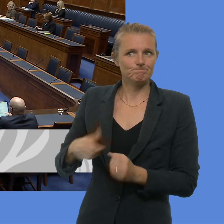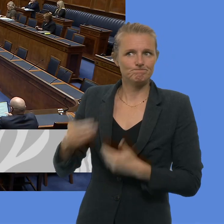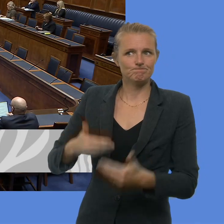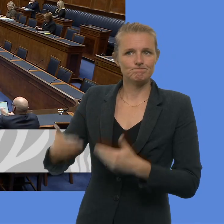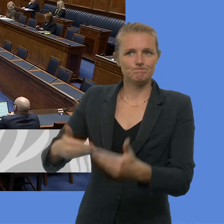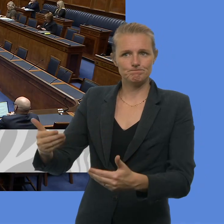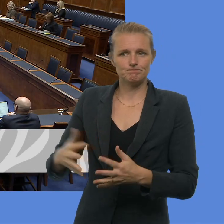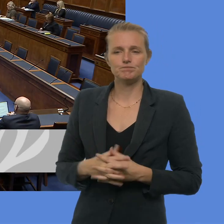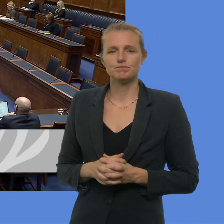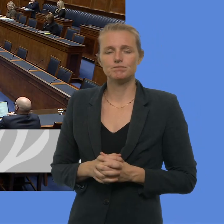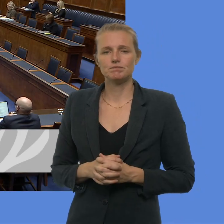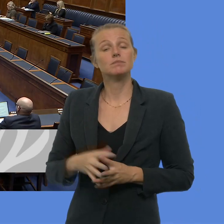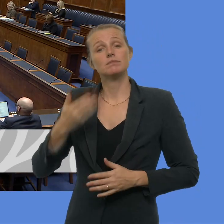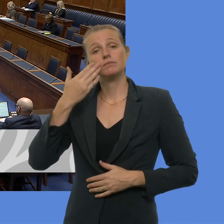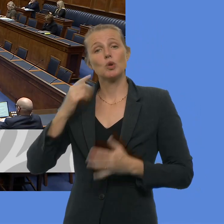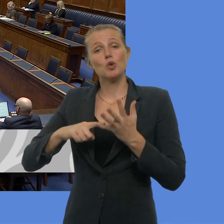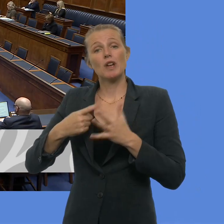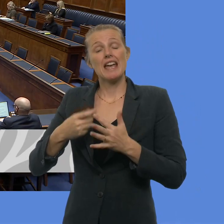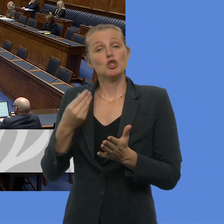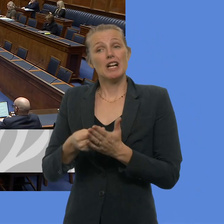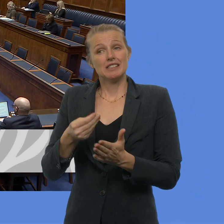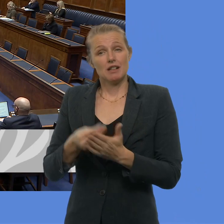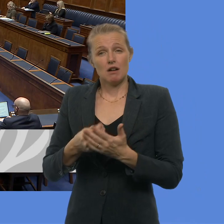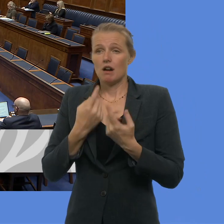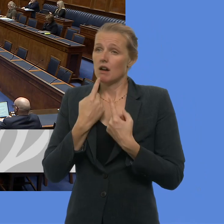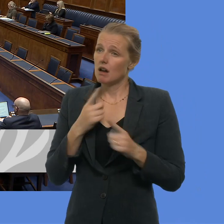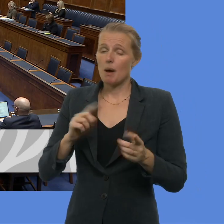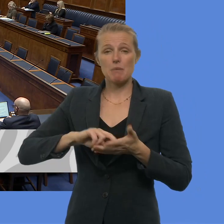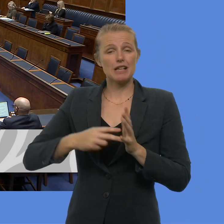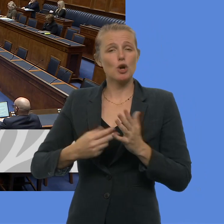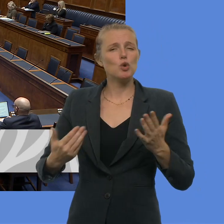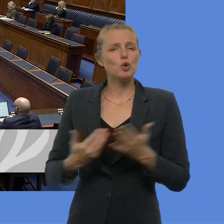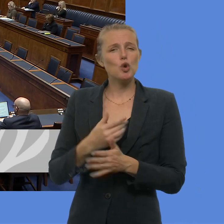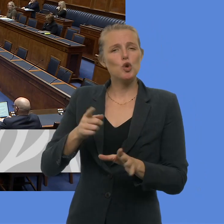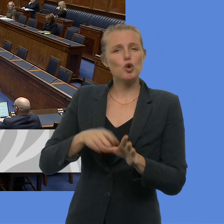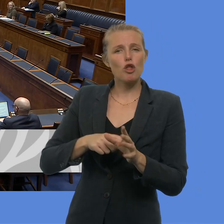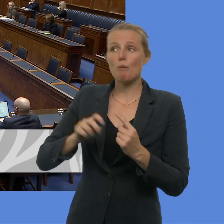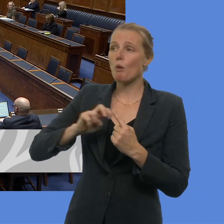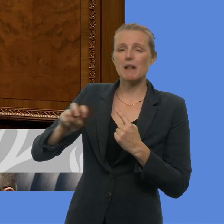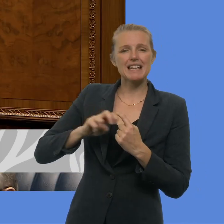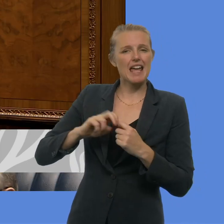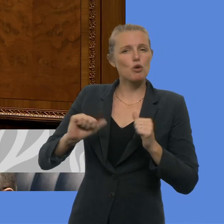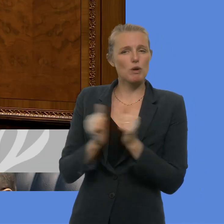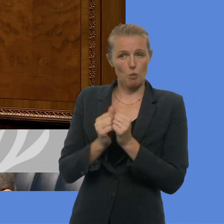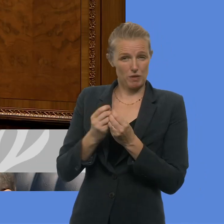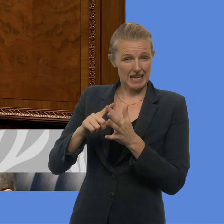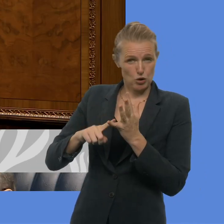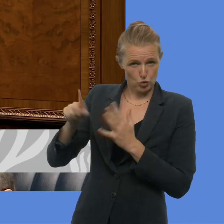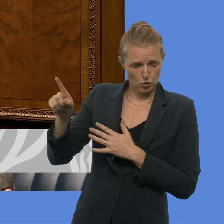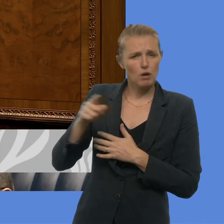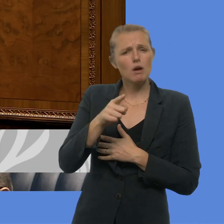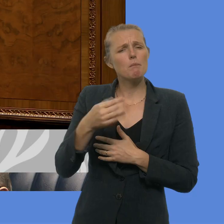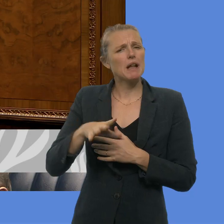The UK Chancellor recently announced plans for a new youth mobility agreement with the EU. Has the Executive made any